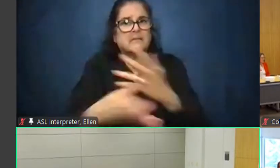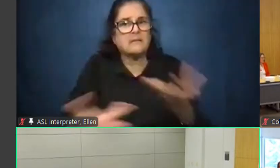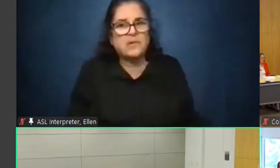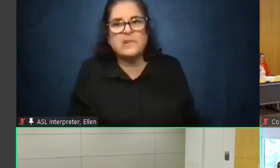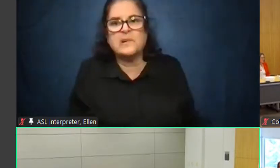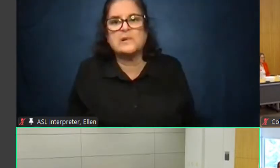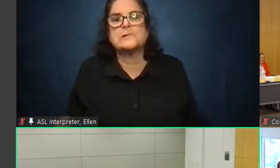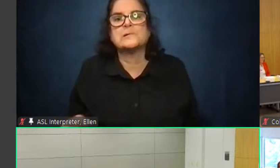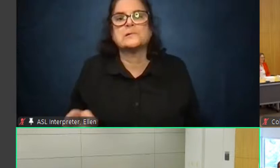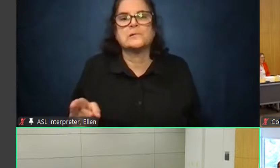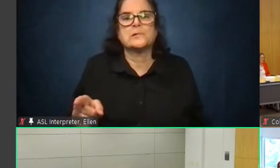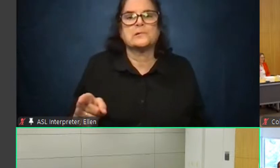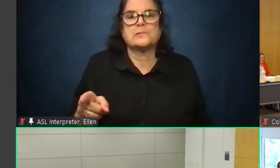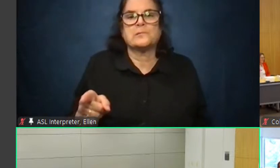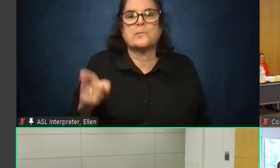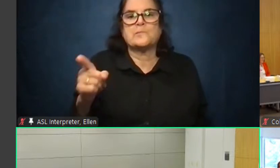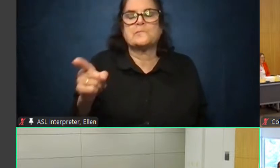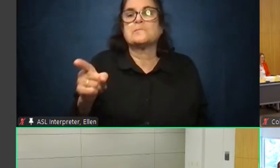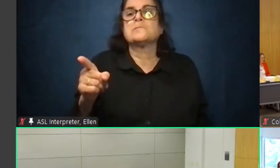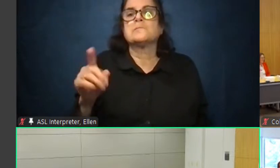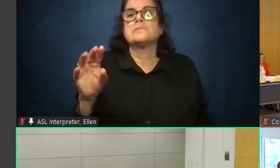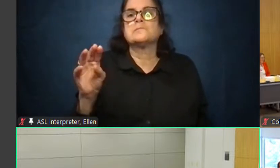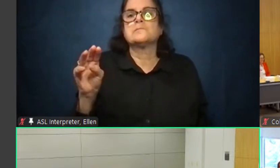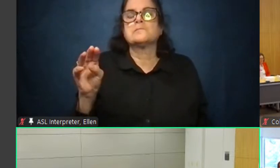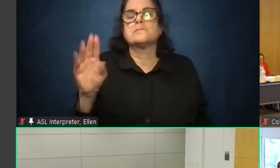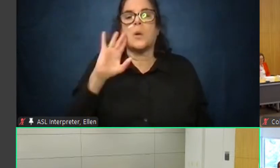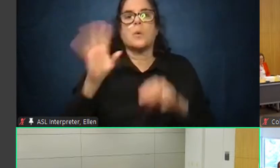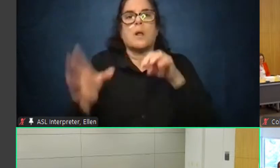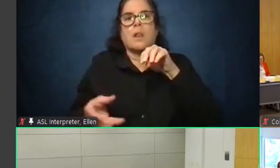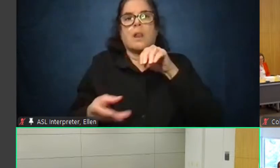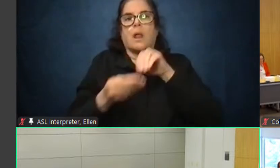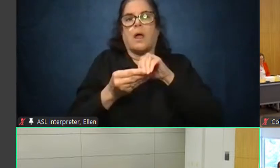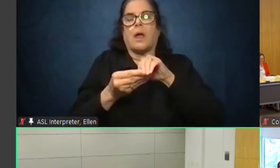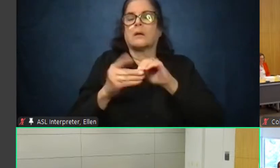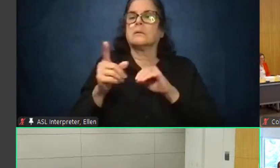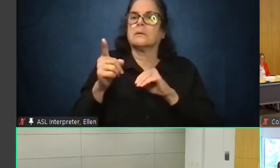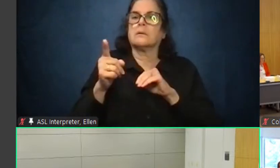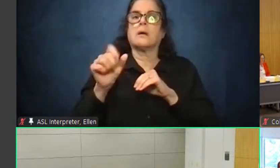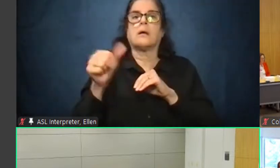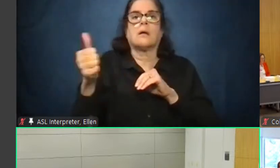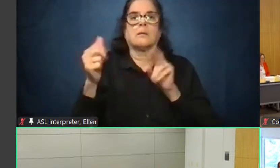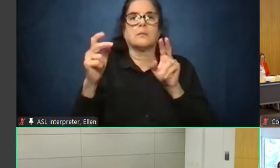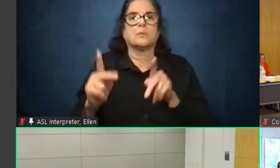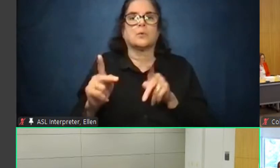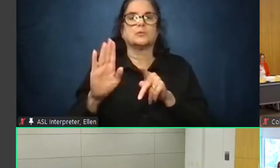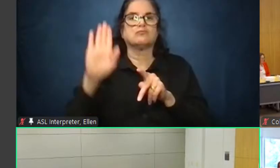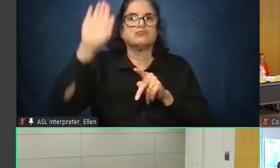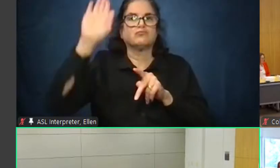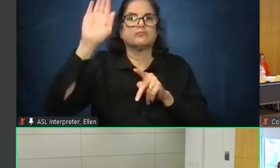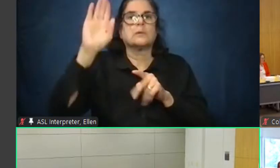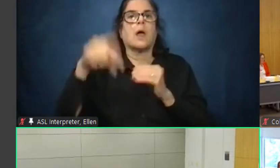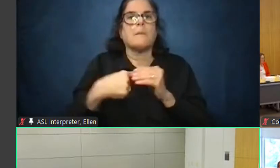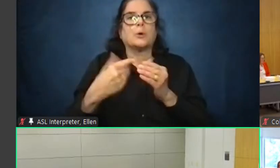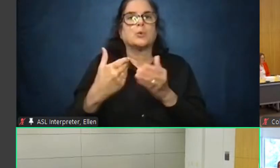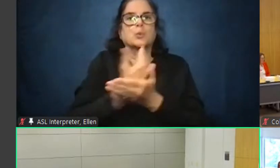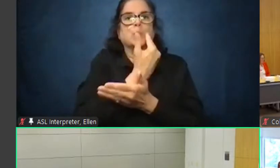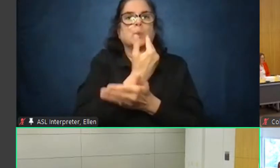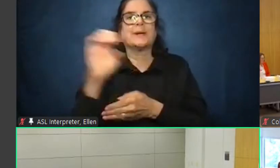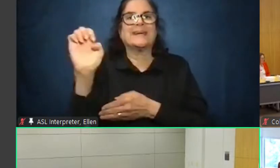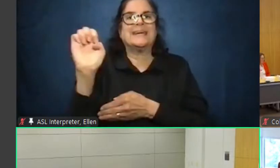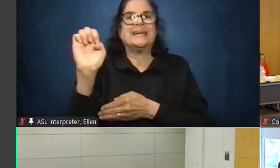will, Molly, before you respond, which I'm guessing you will, I will add something to this, which is a person raised actually an issue with the new e-buses.